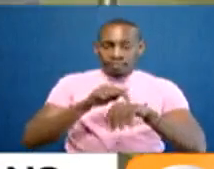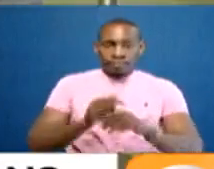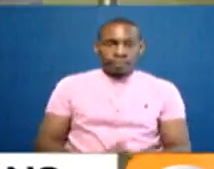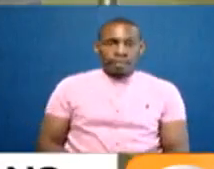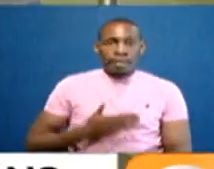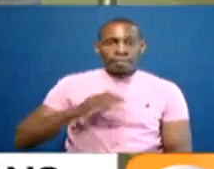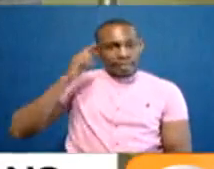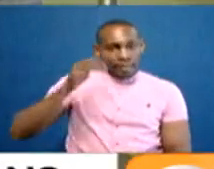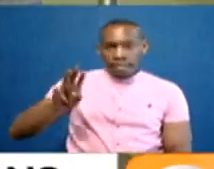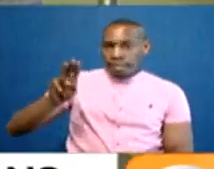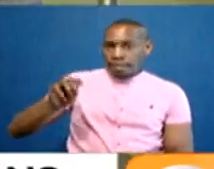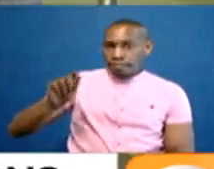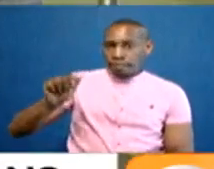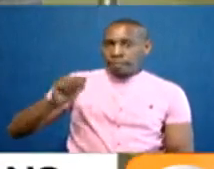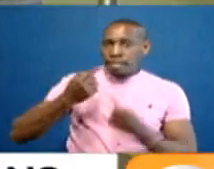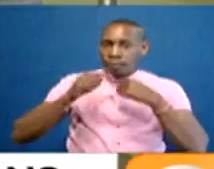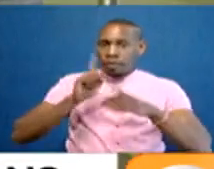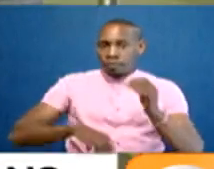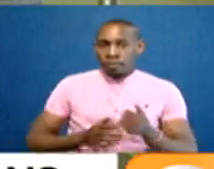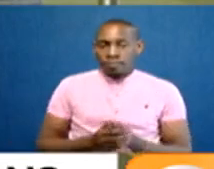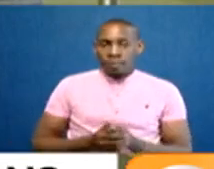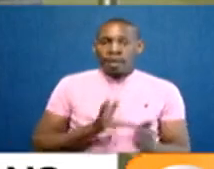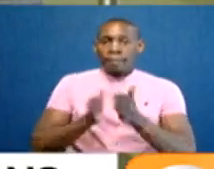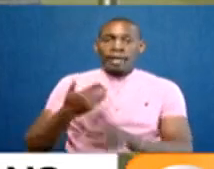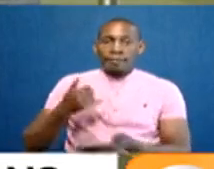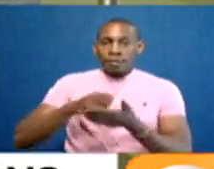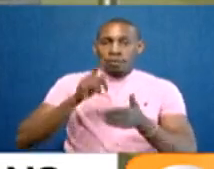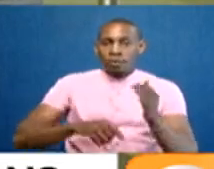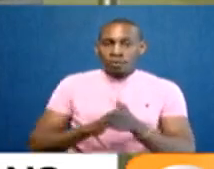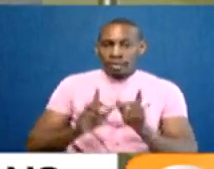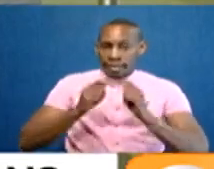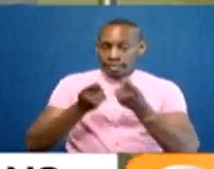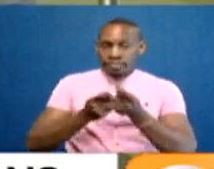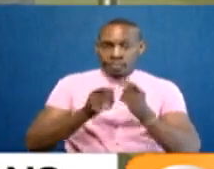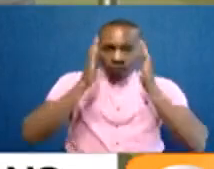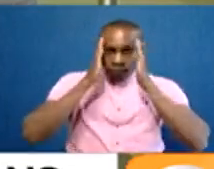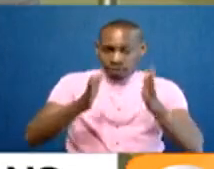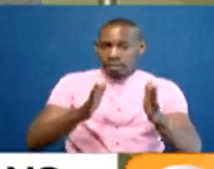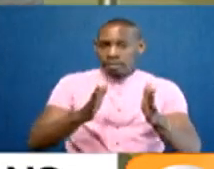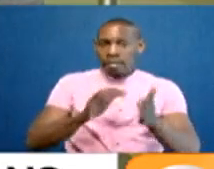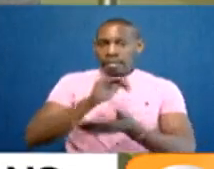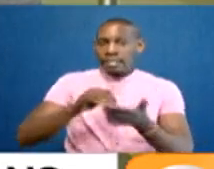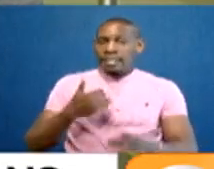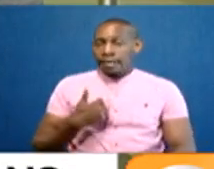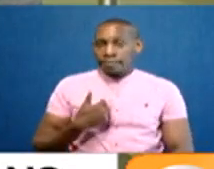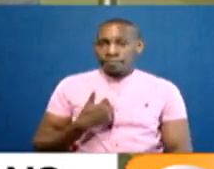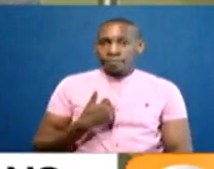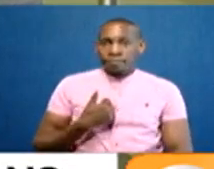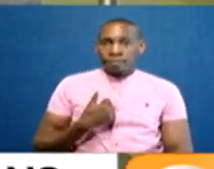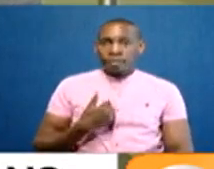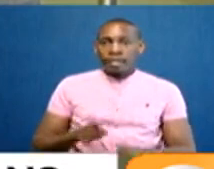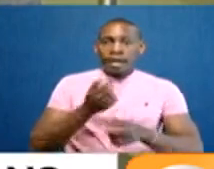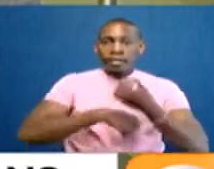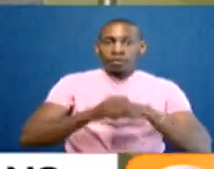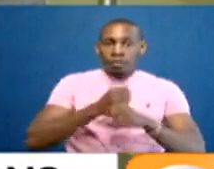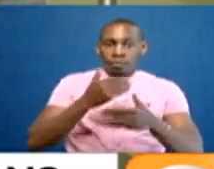think Meta has announced that they have a plan that includes a dedicated team and a certain center and certain measures they're going to take, you know,